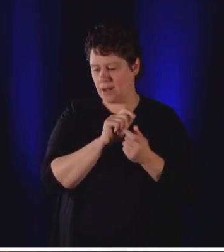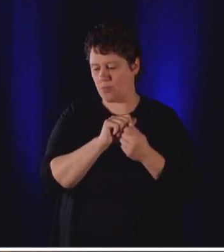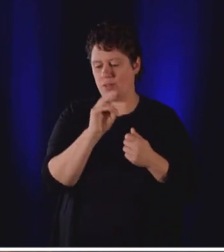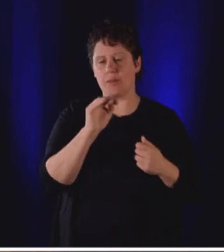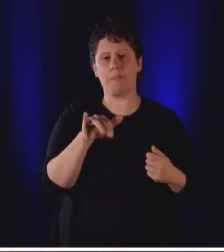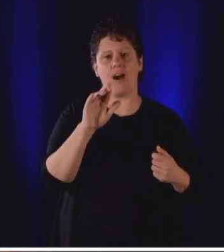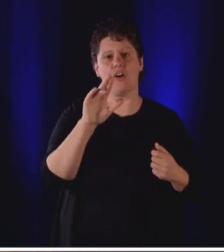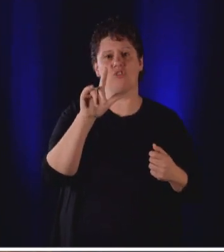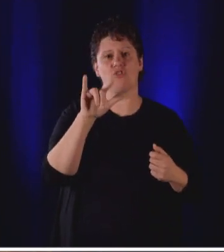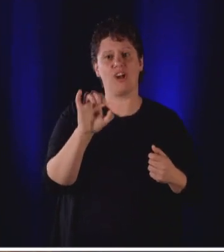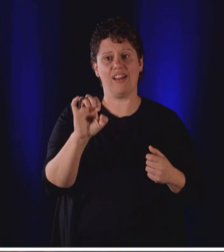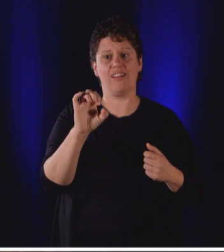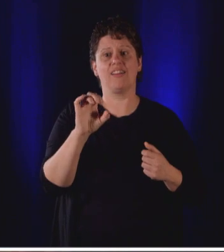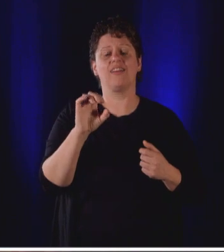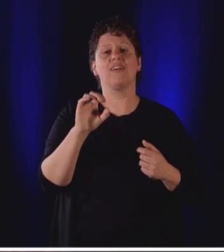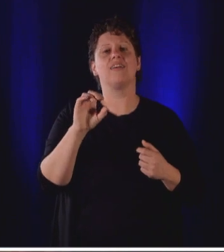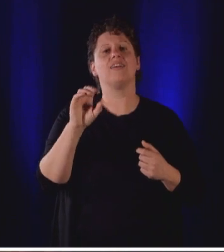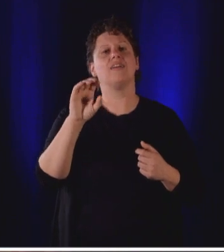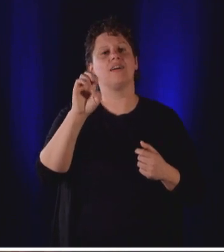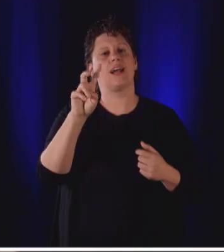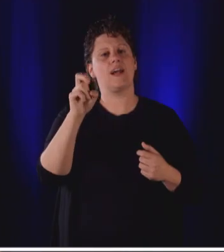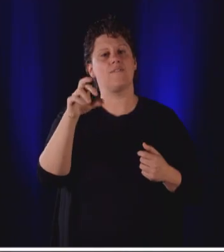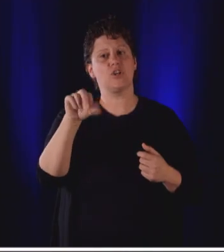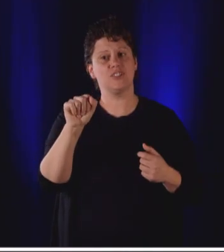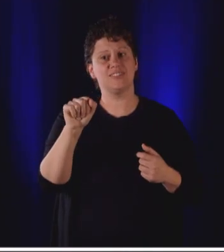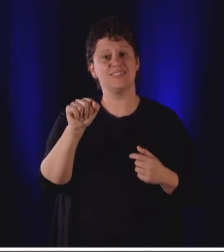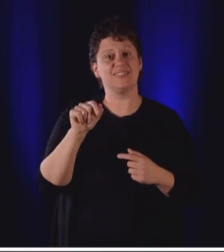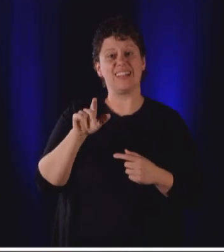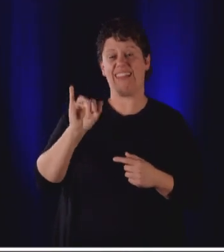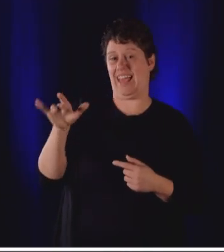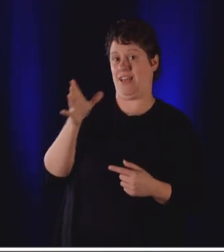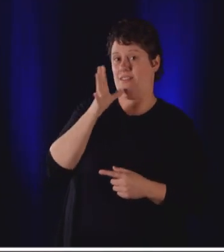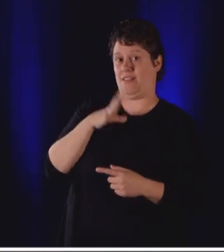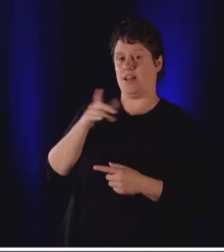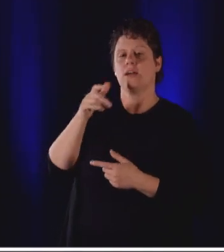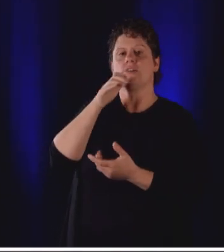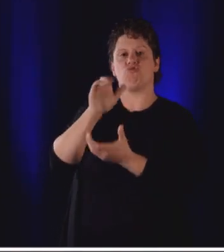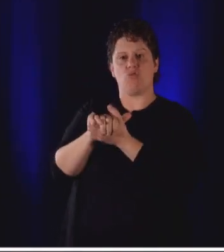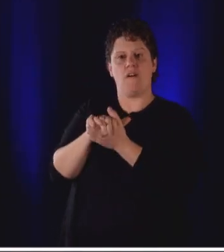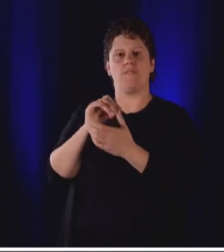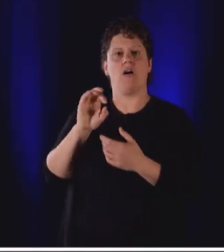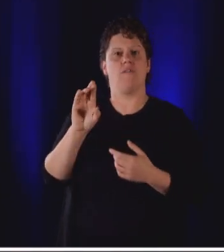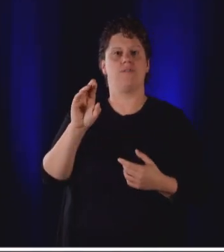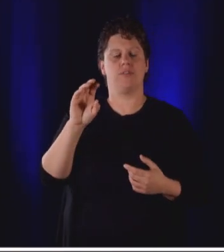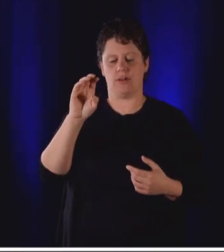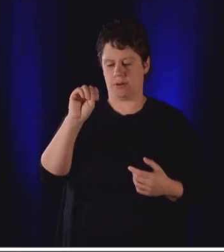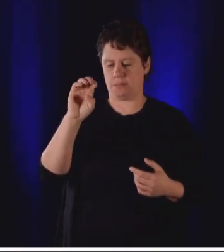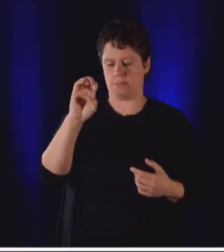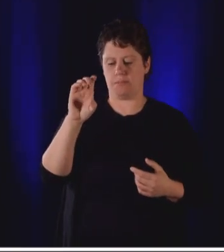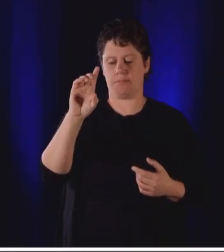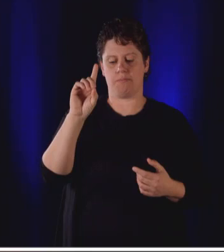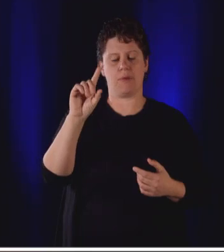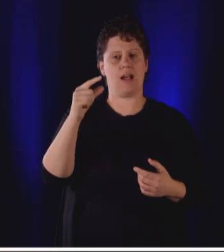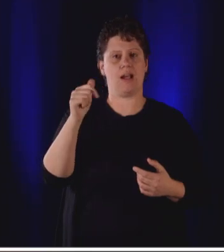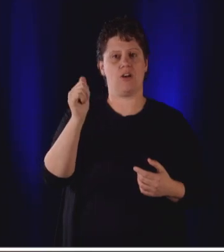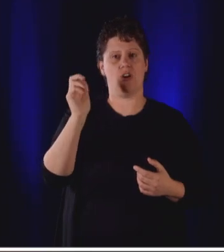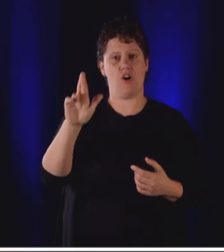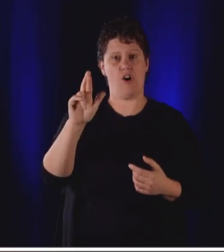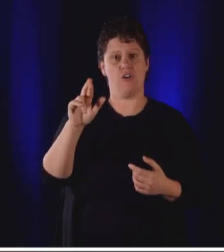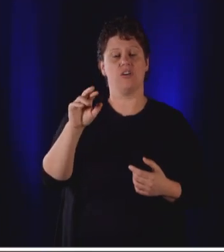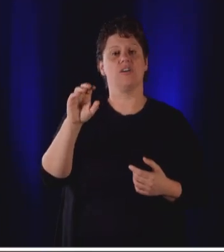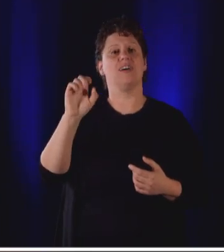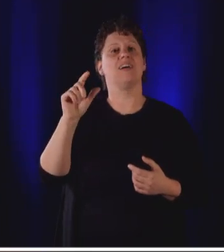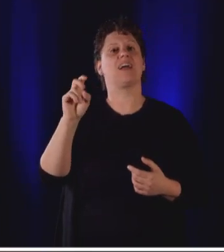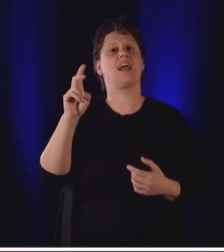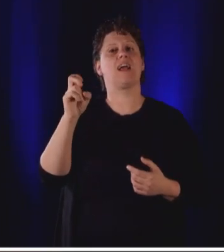killed back in the day. He was an NAACP member. Our family, the Mazique family in